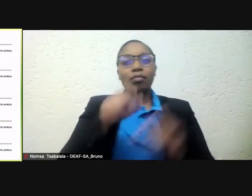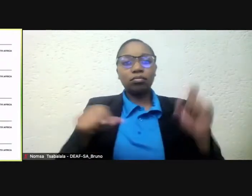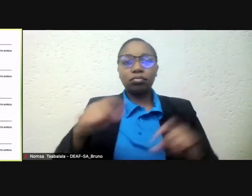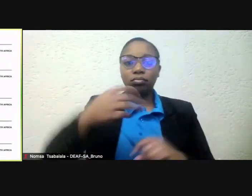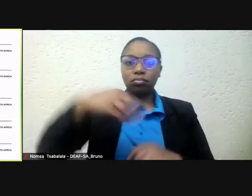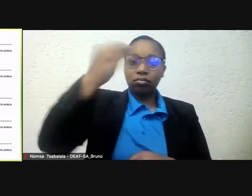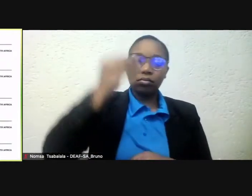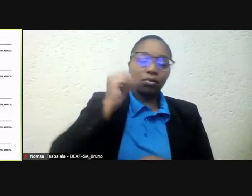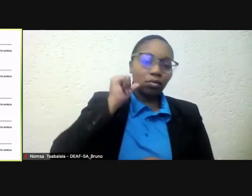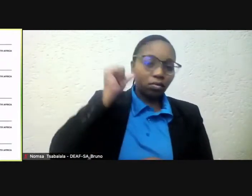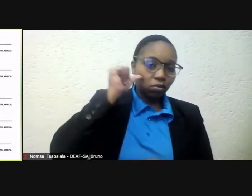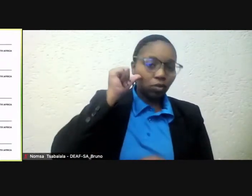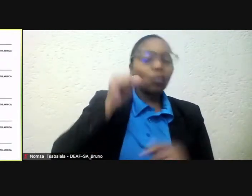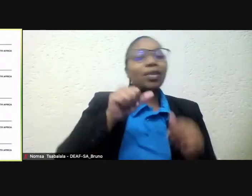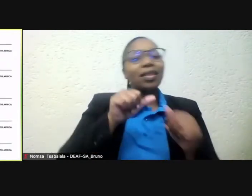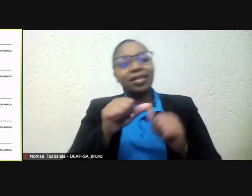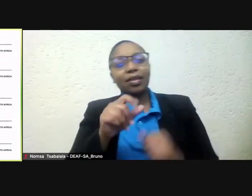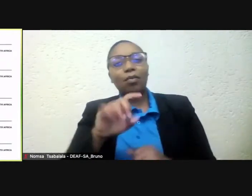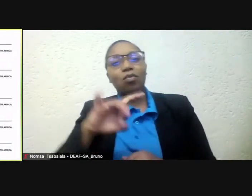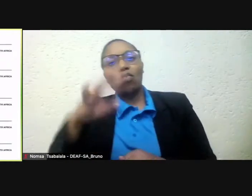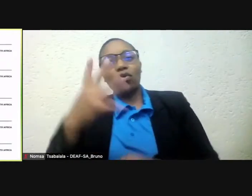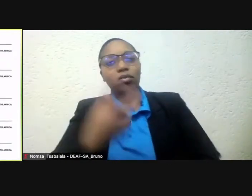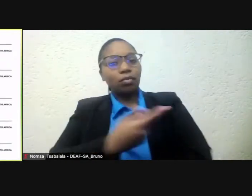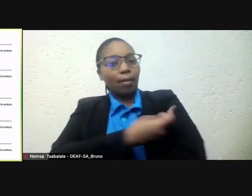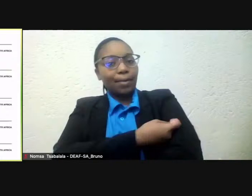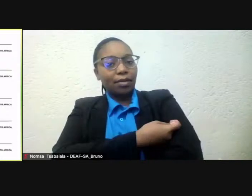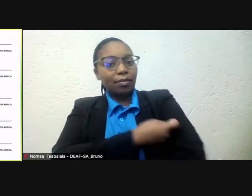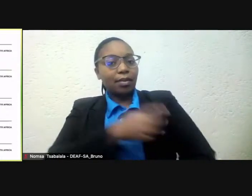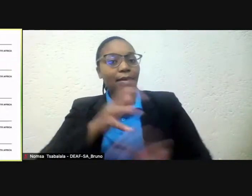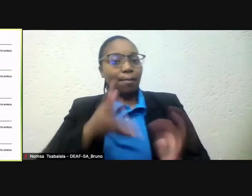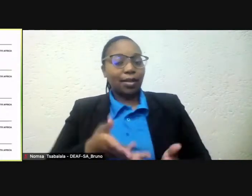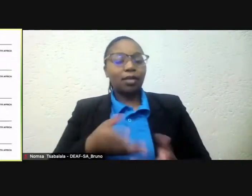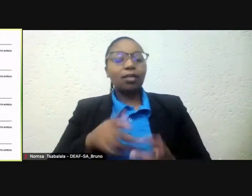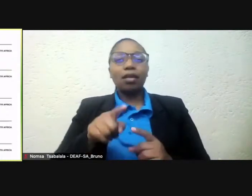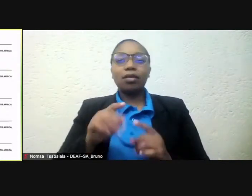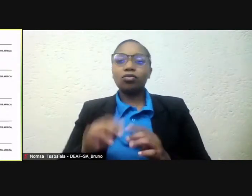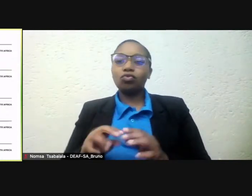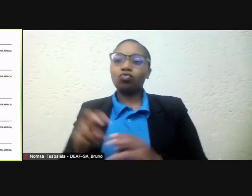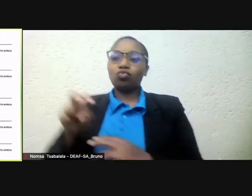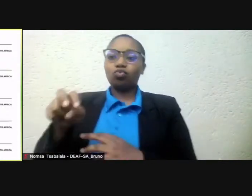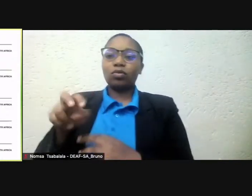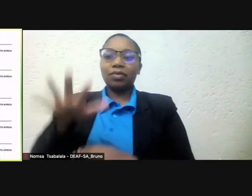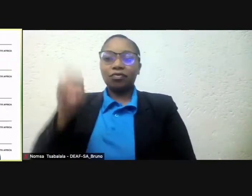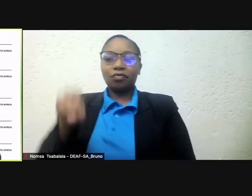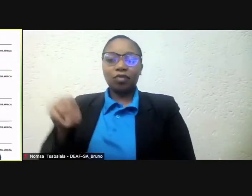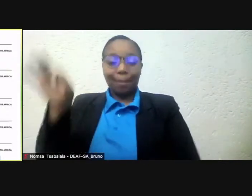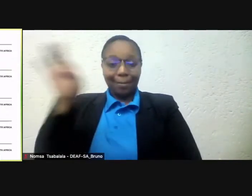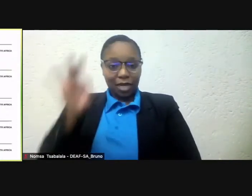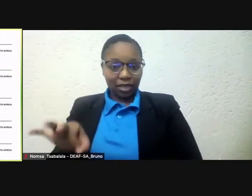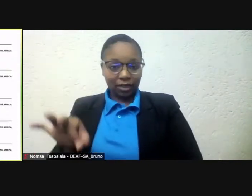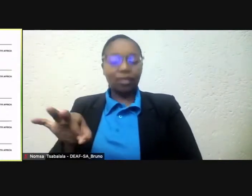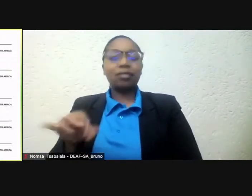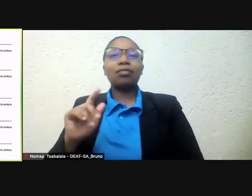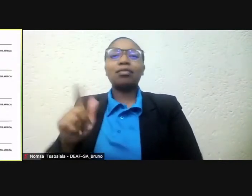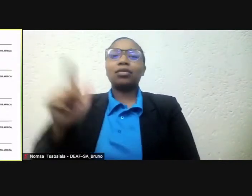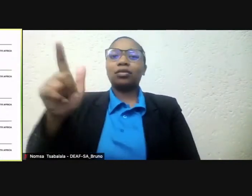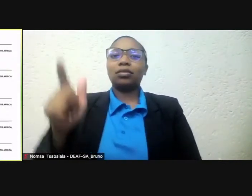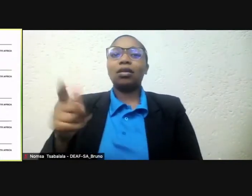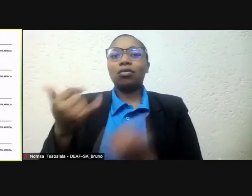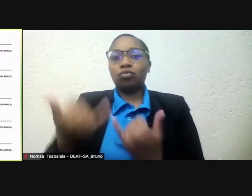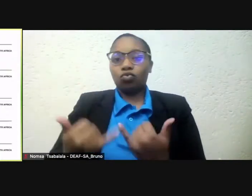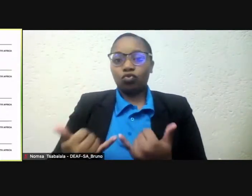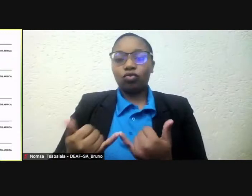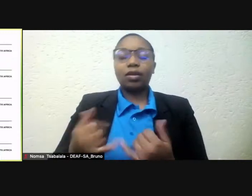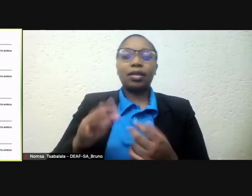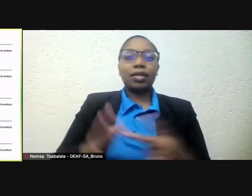jab, and it should cross that 50% mark later today, while Limpopo province and